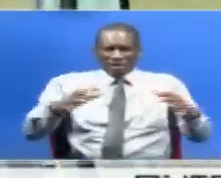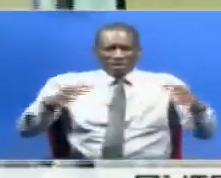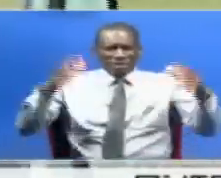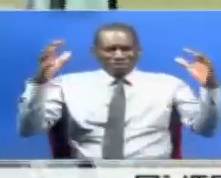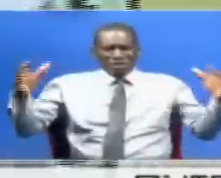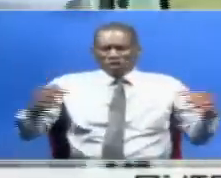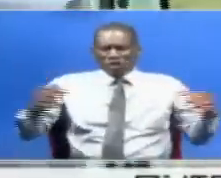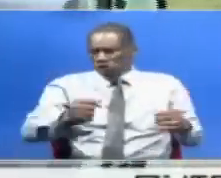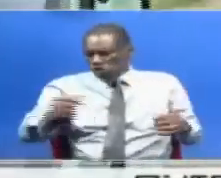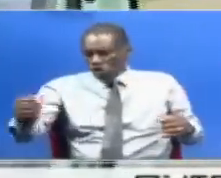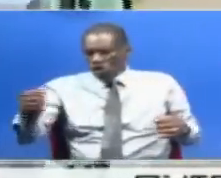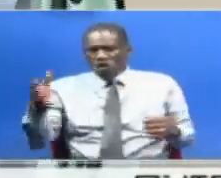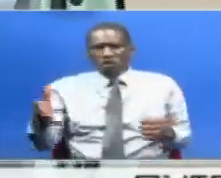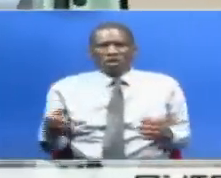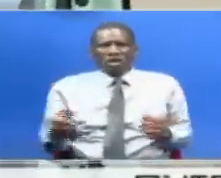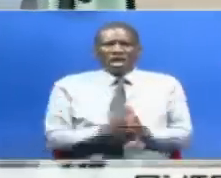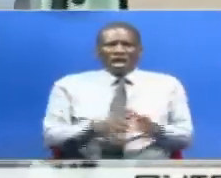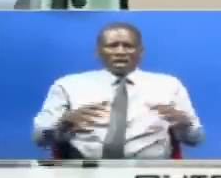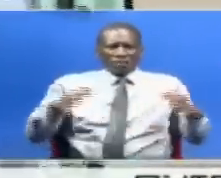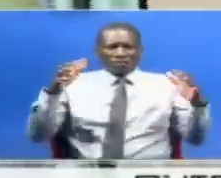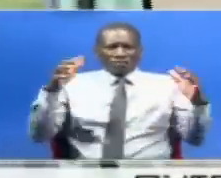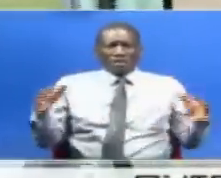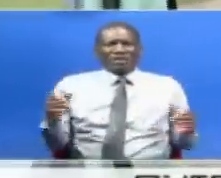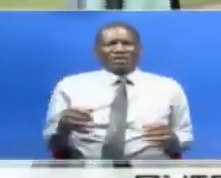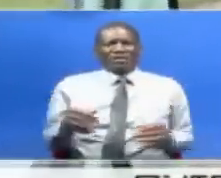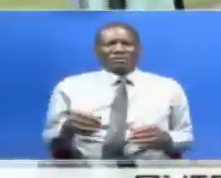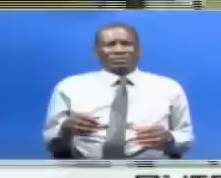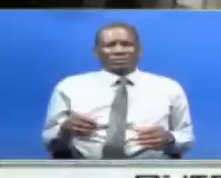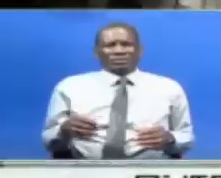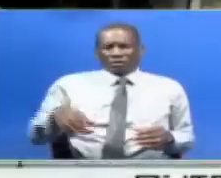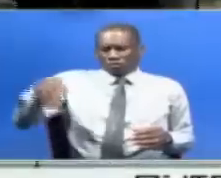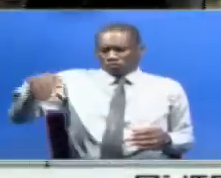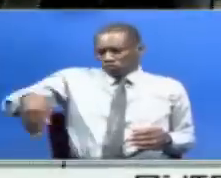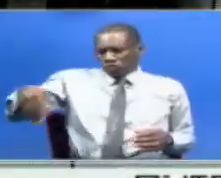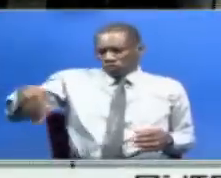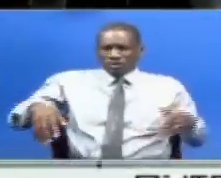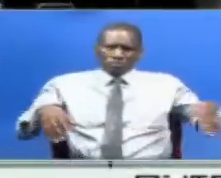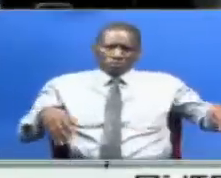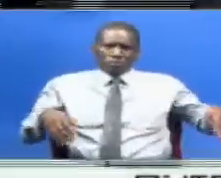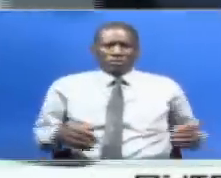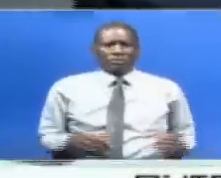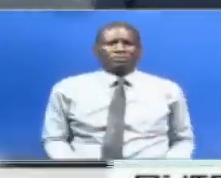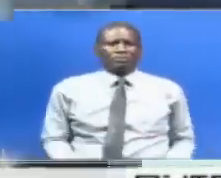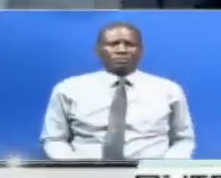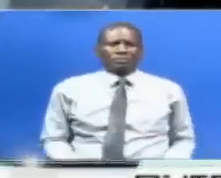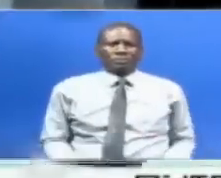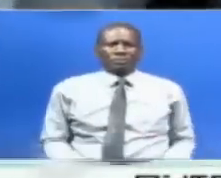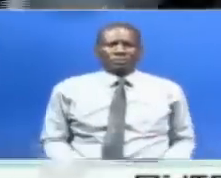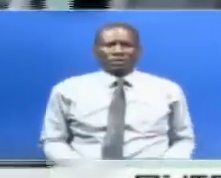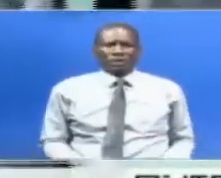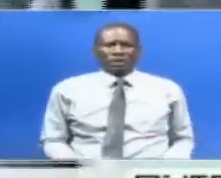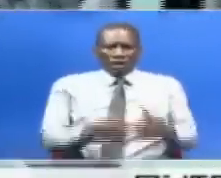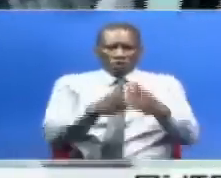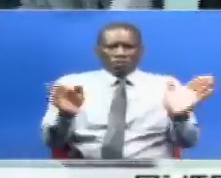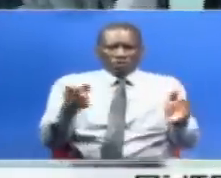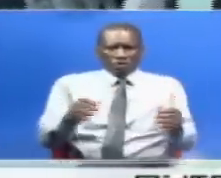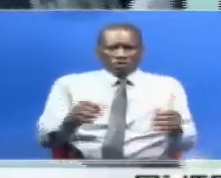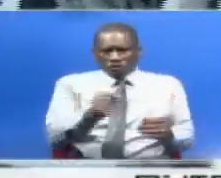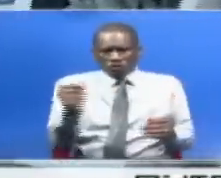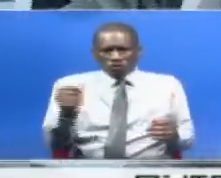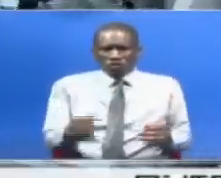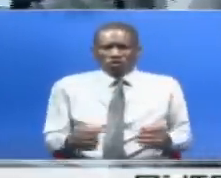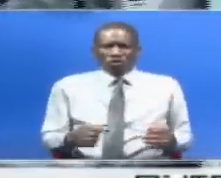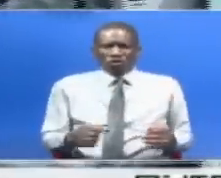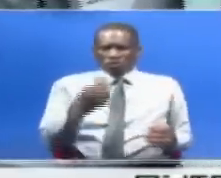door is and how massive the pockets are. Let me just open this door to give you a